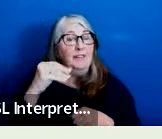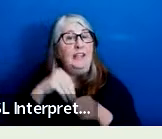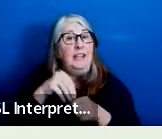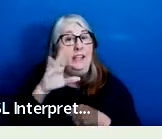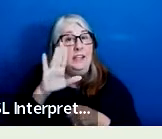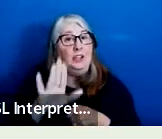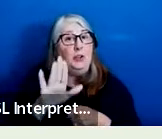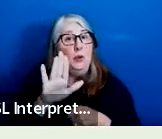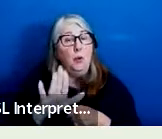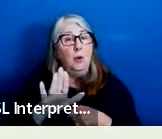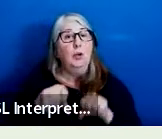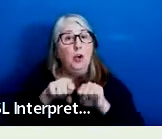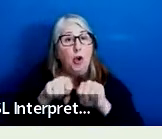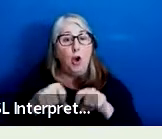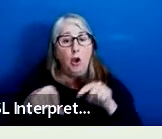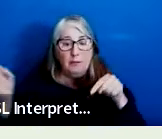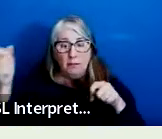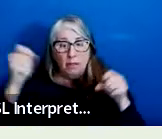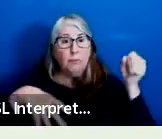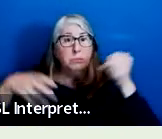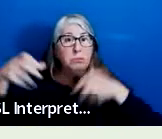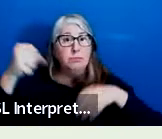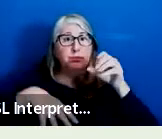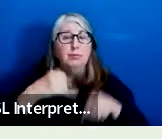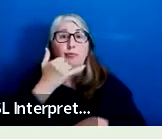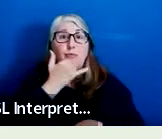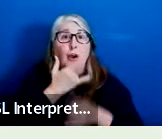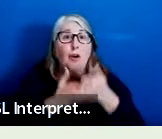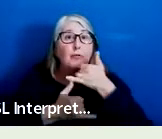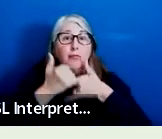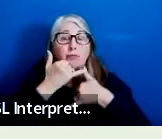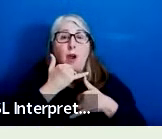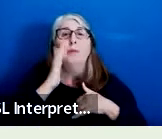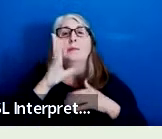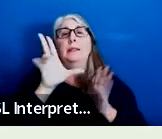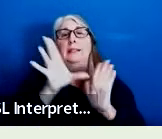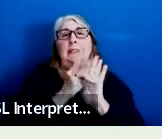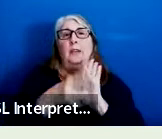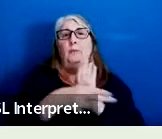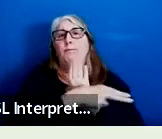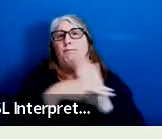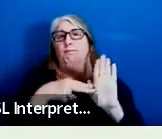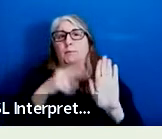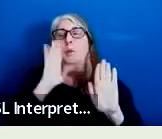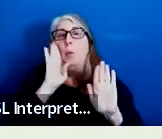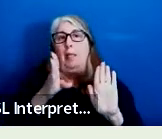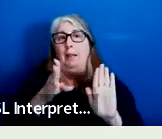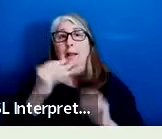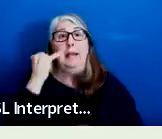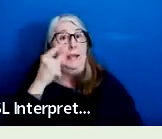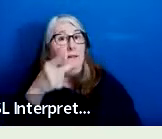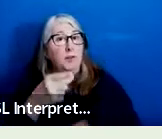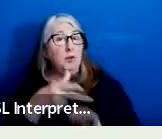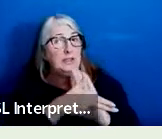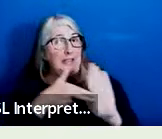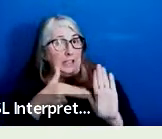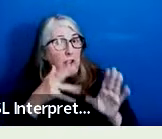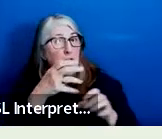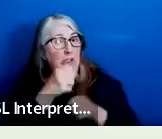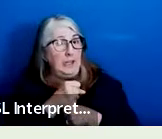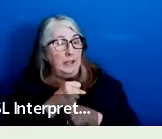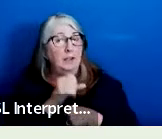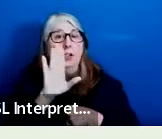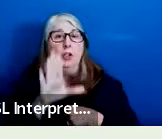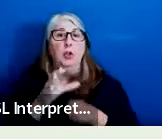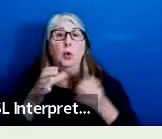obvious contaminants placed in your cart. If by chance you receive one of these stickers, your container